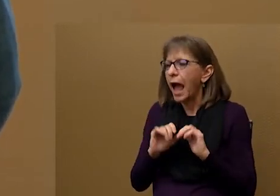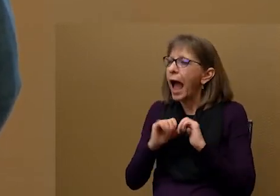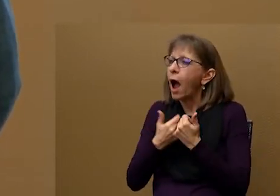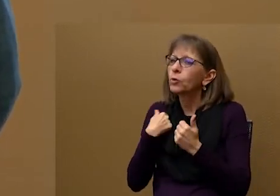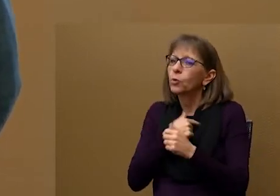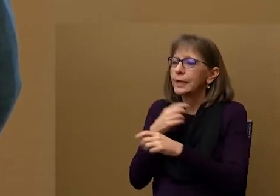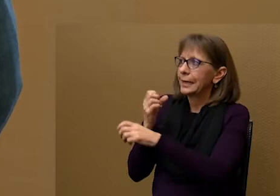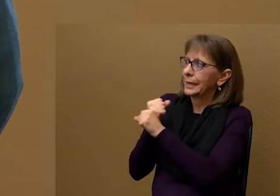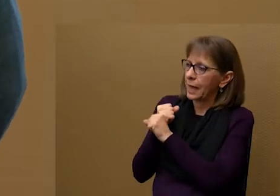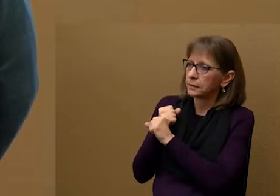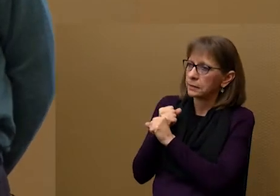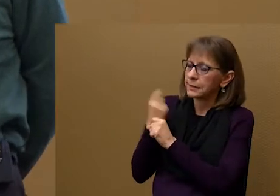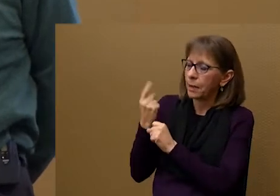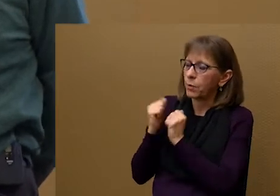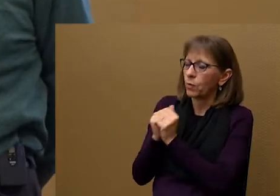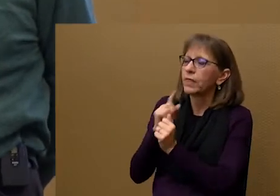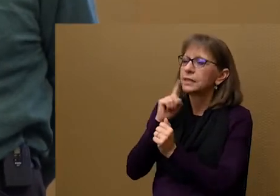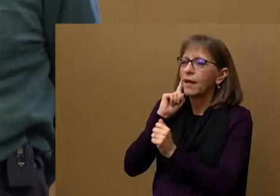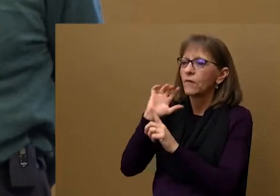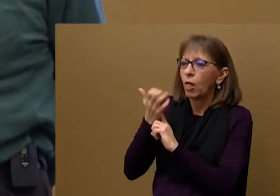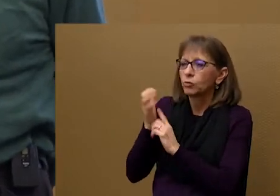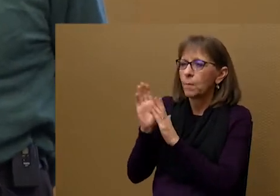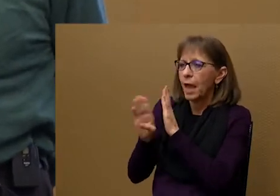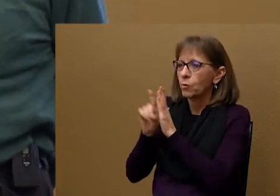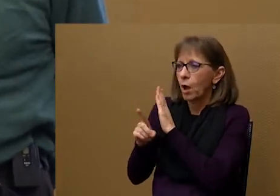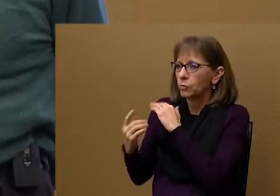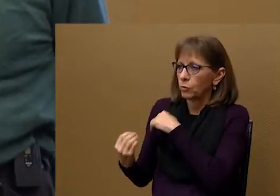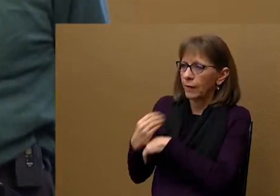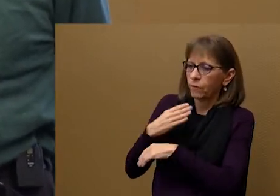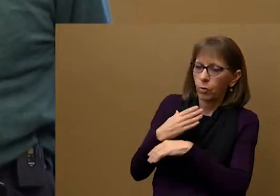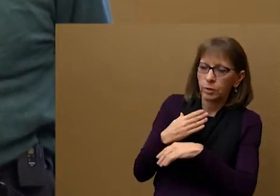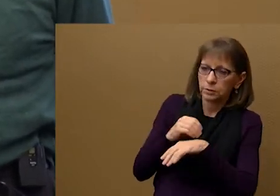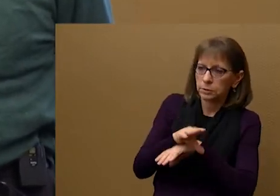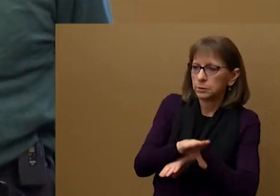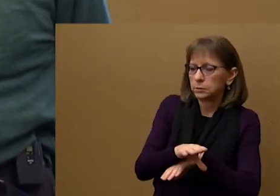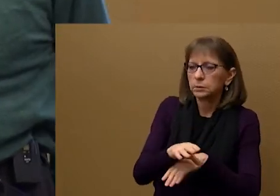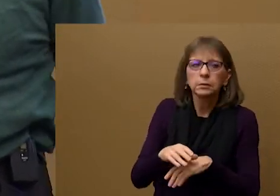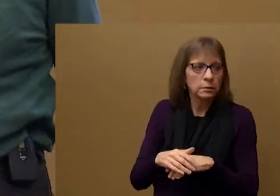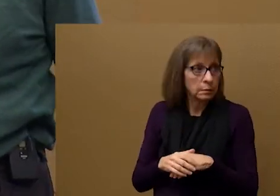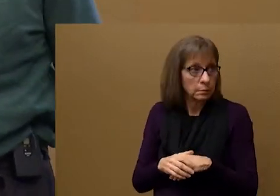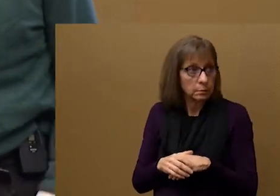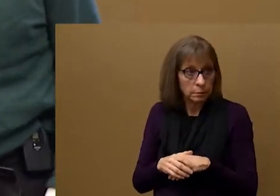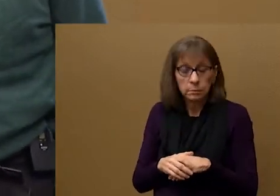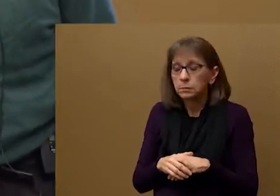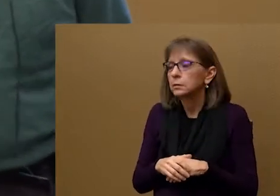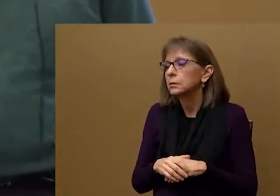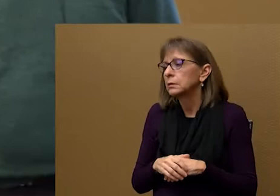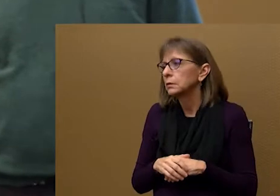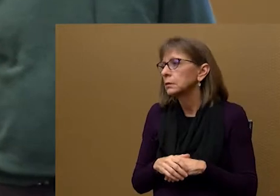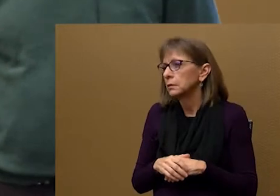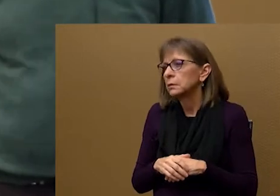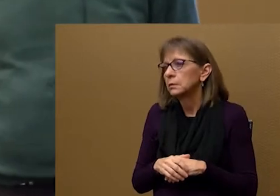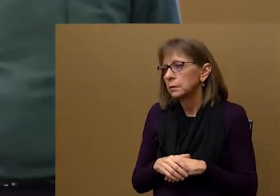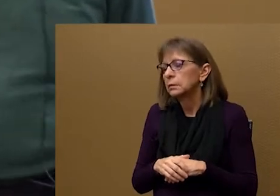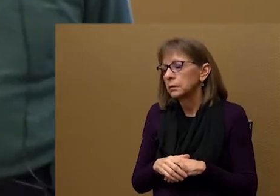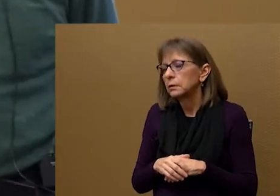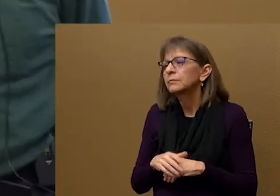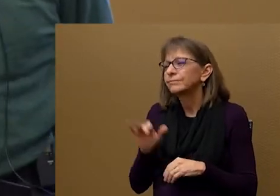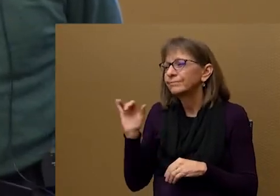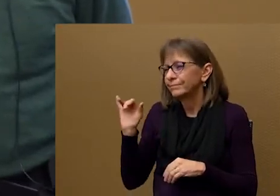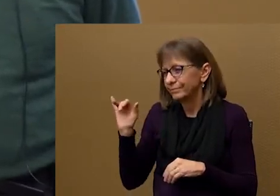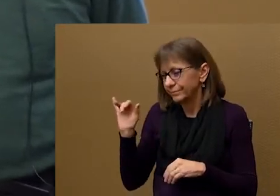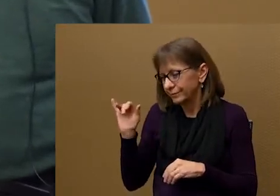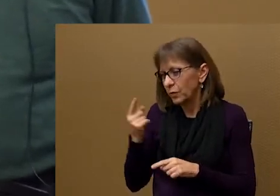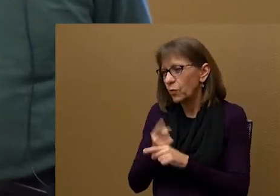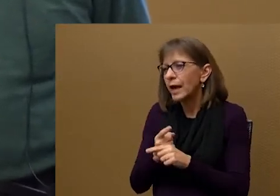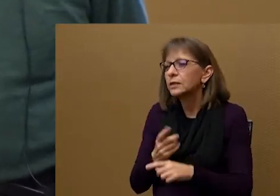has that deaf culture background. Do you see what I'm saying? Well, It's a concern I have just because of yeah. the